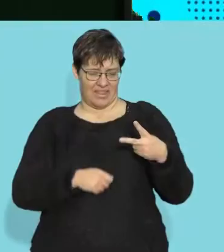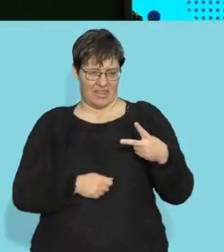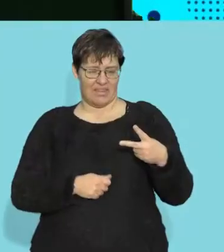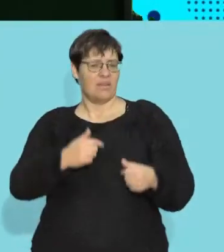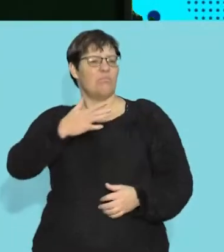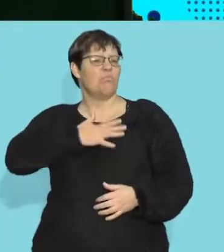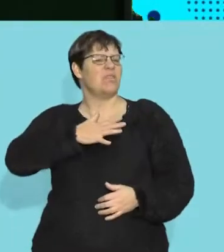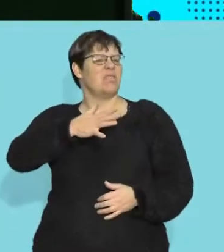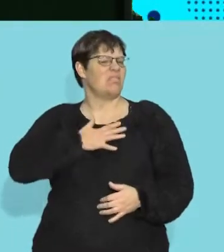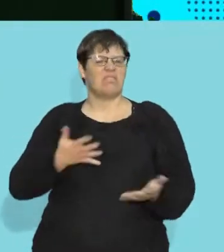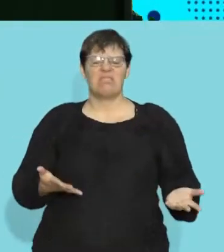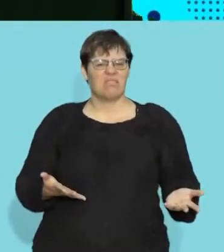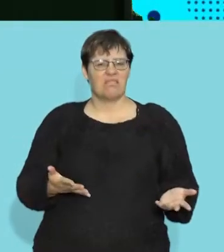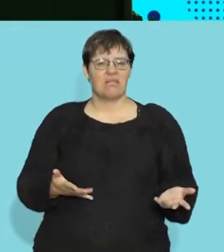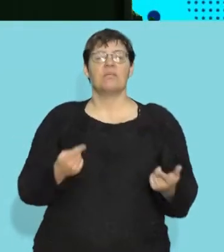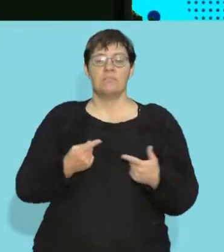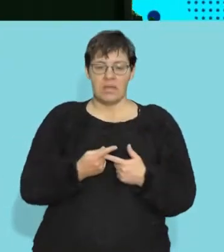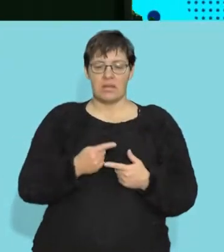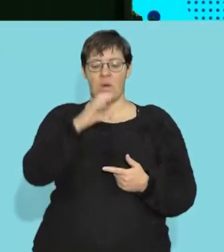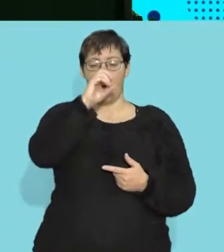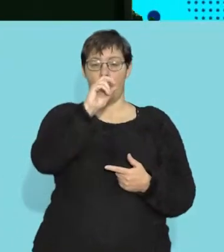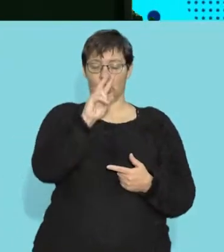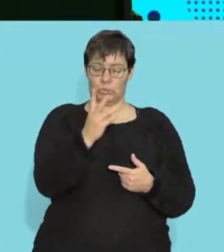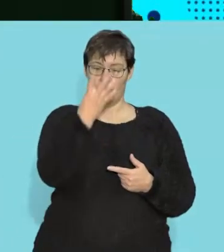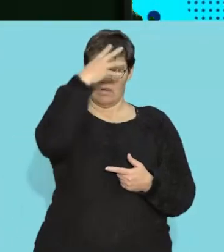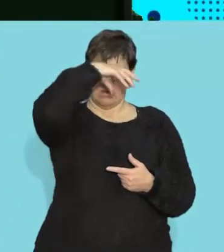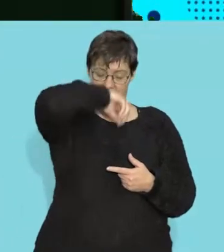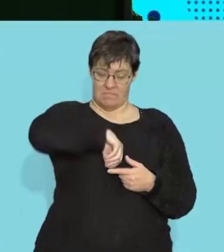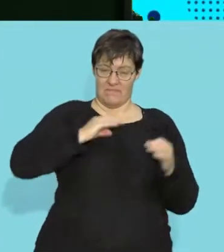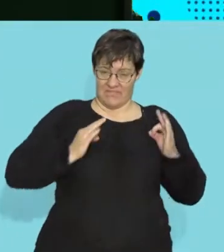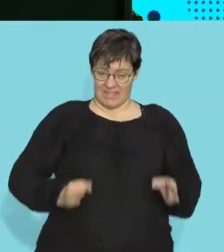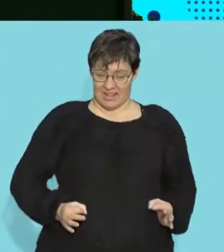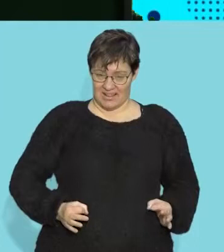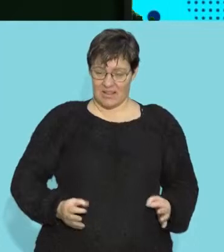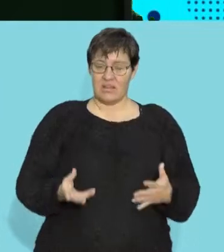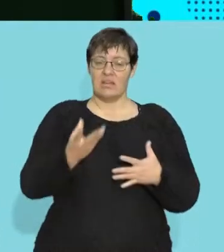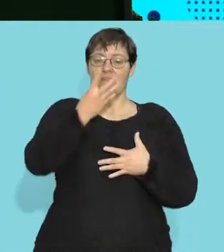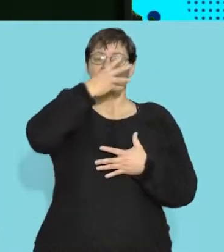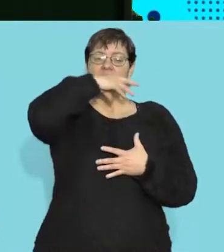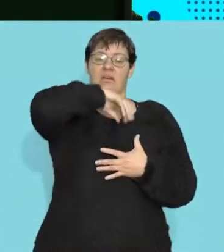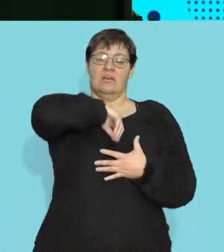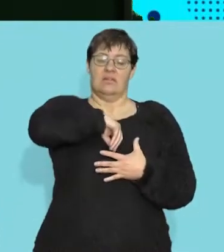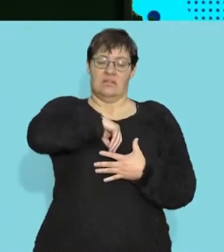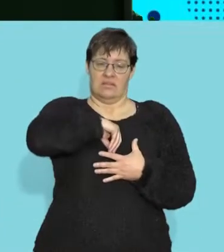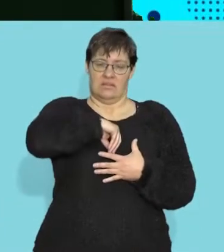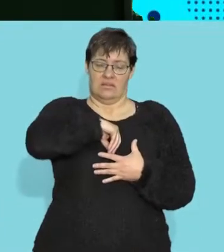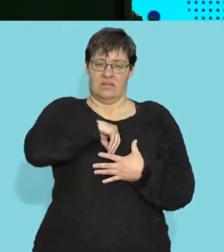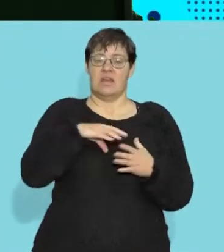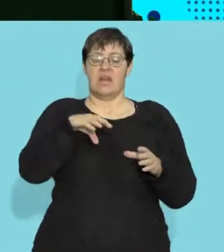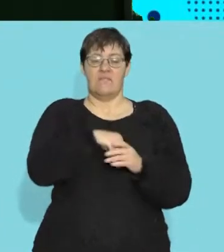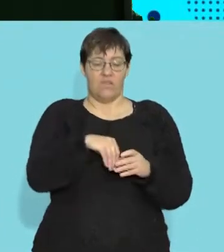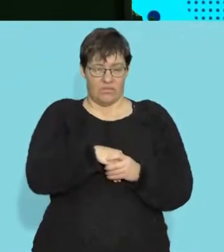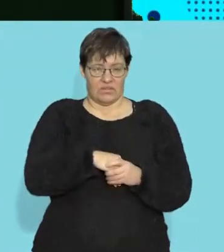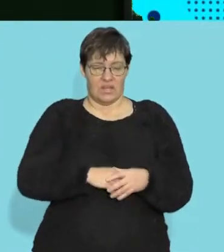And breathing is when we take air in. It's the physical process. Remember when we looked at breathing, what was